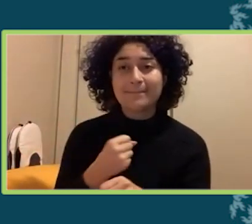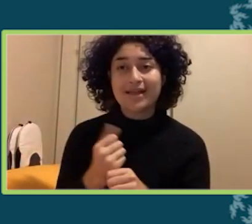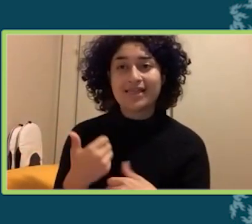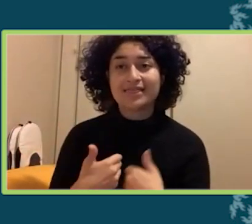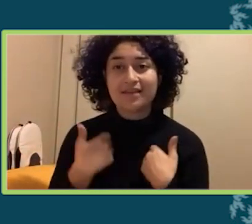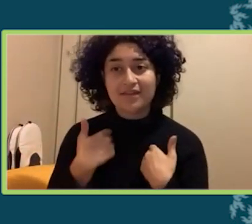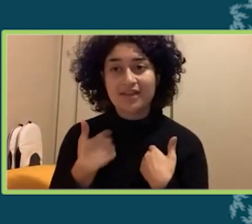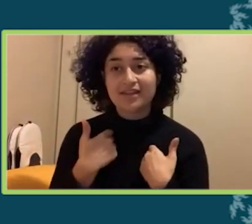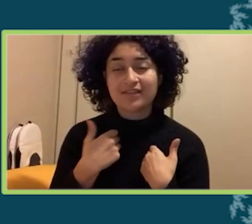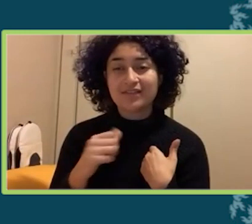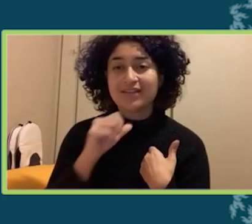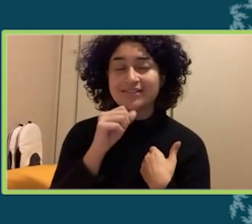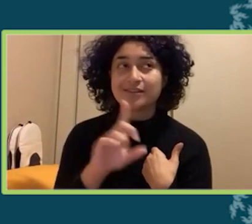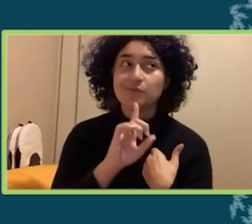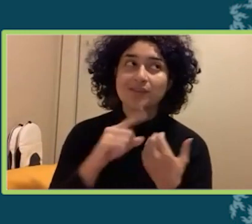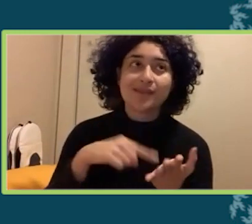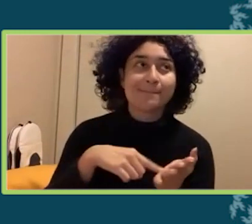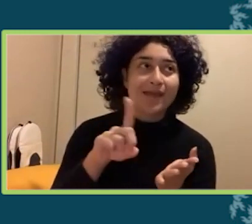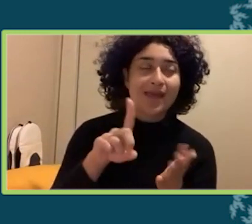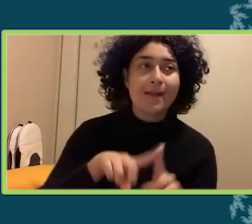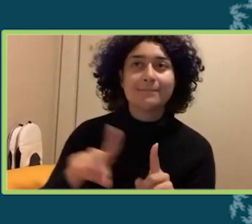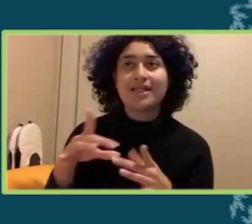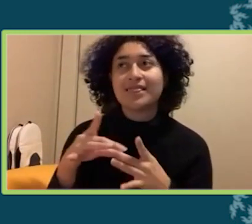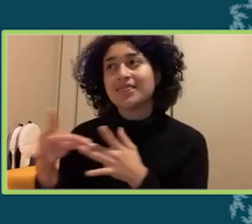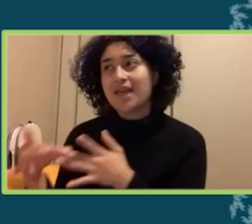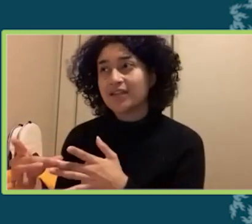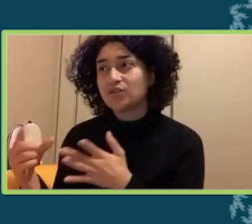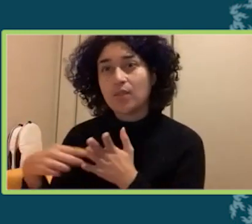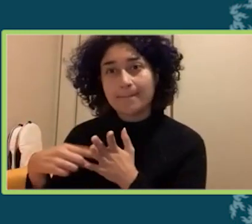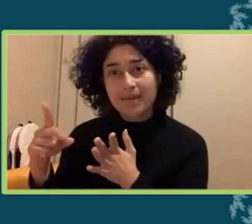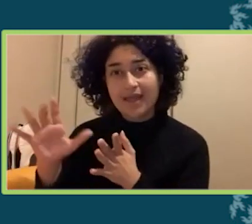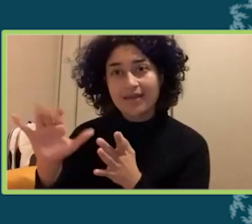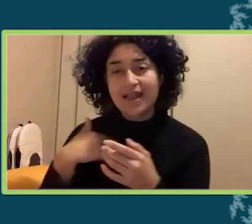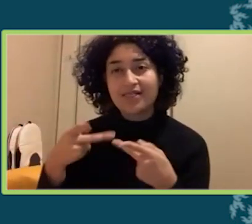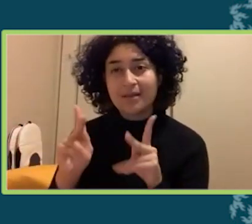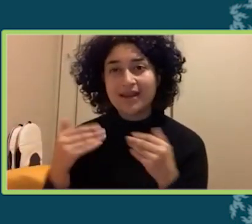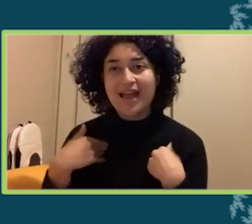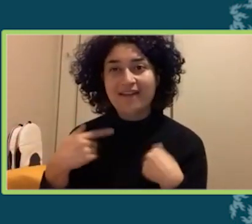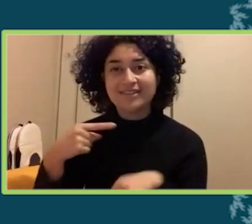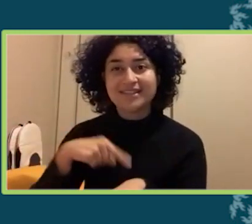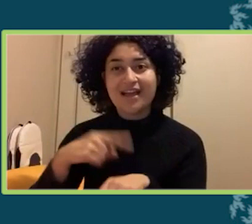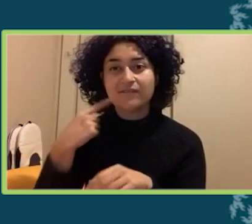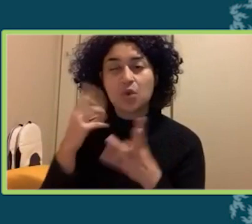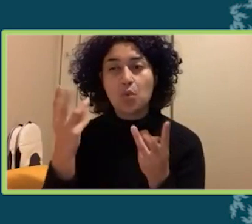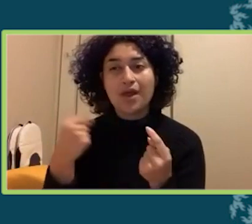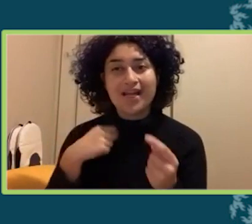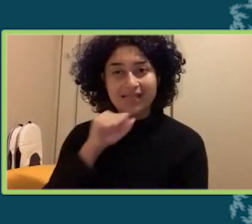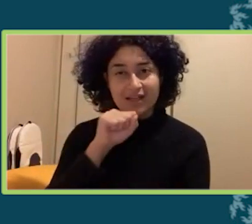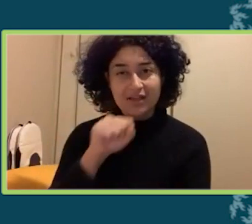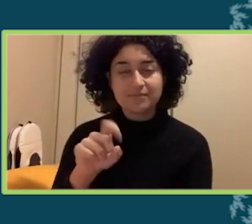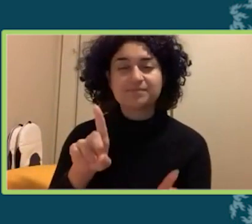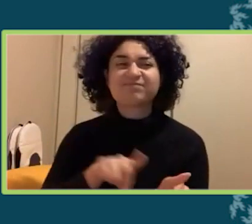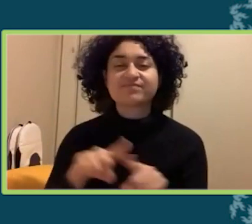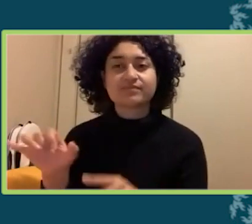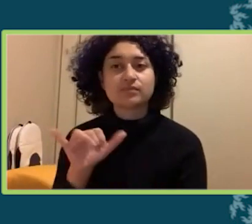actually pay, but led to the revenue that would like allow me to have time for what I loved. And then also like, what